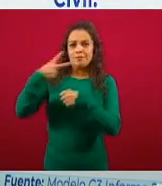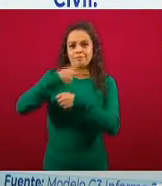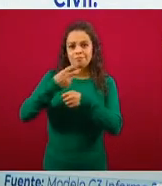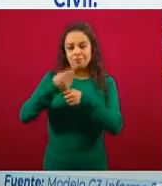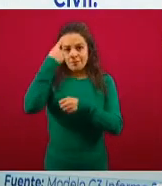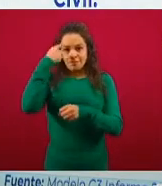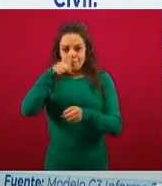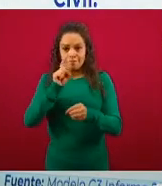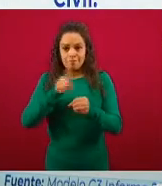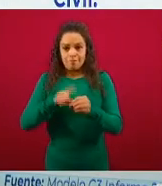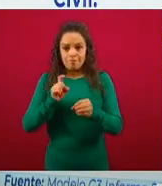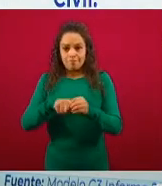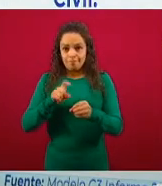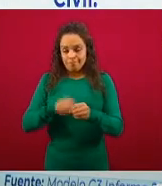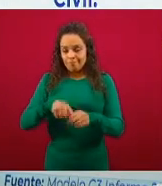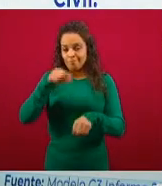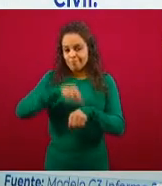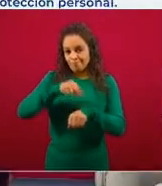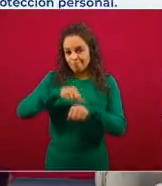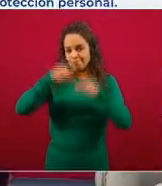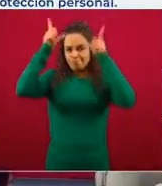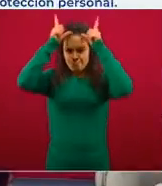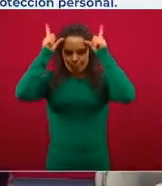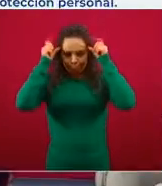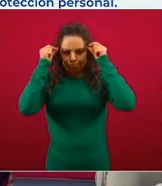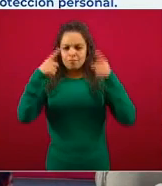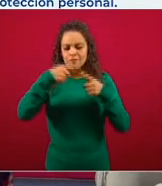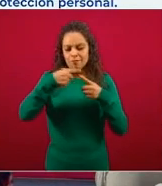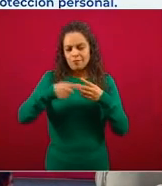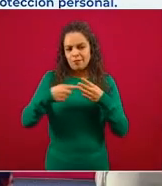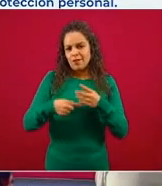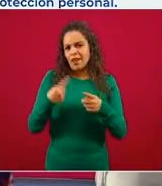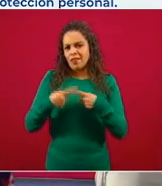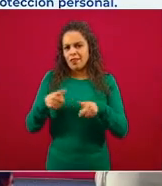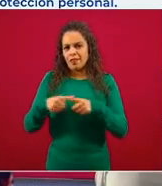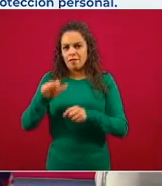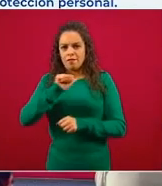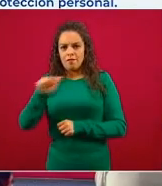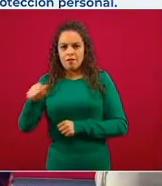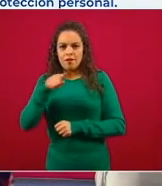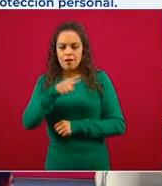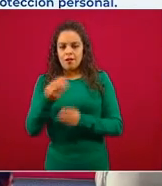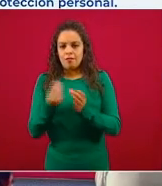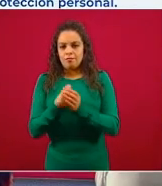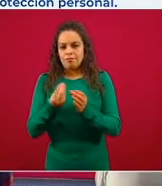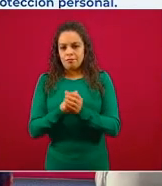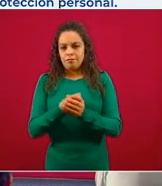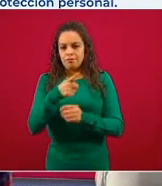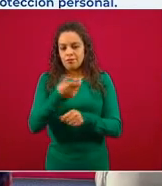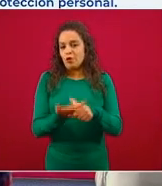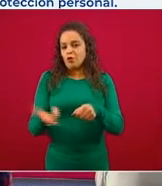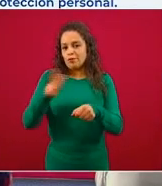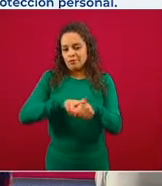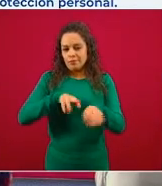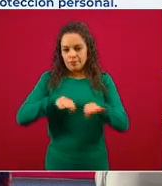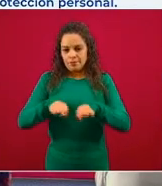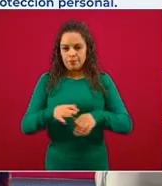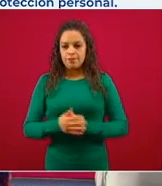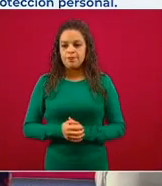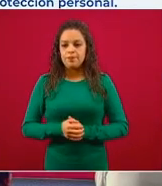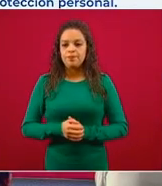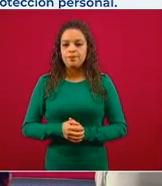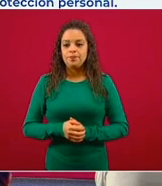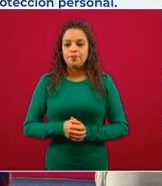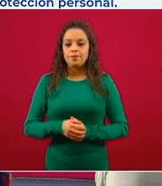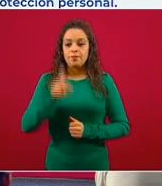We have health professionals, nurses, doctors, and the Ministry of Defense